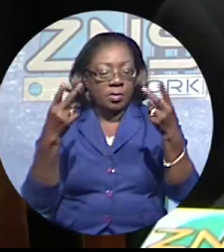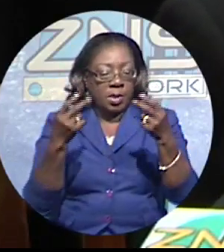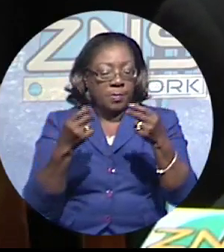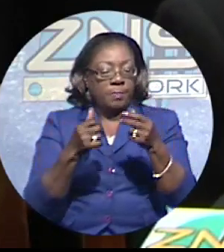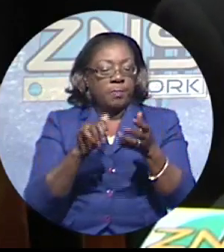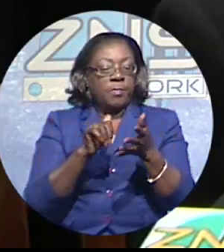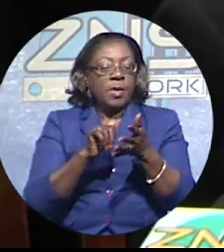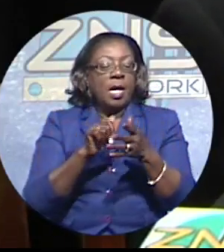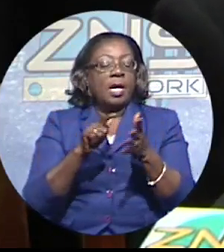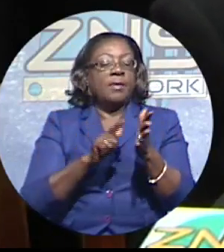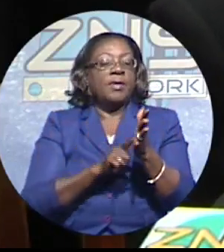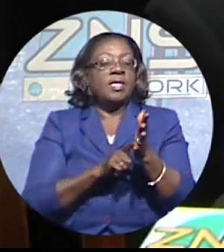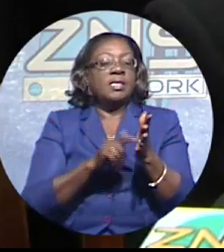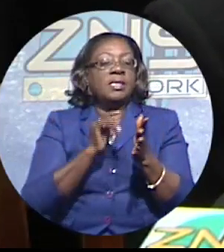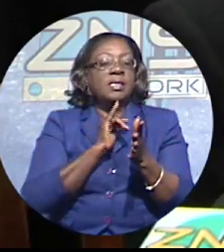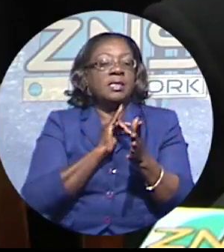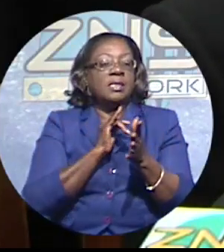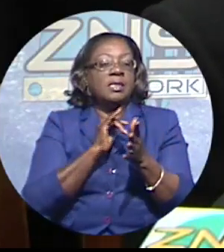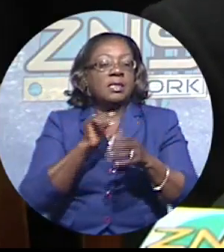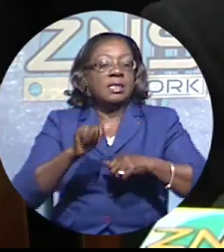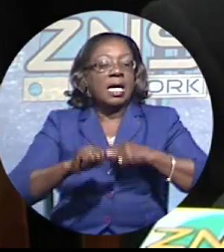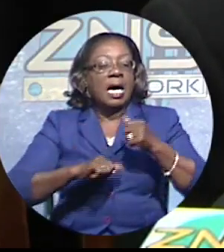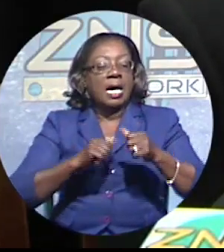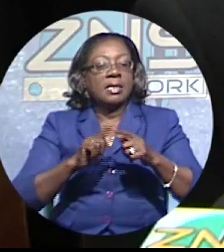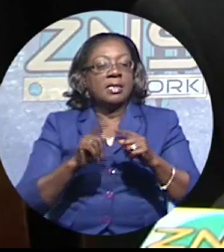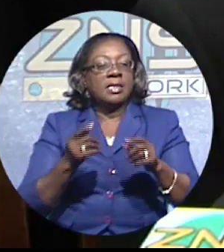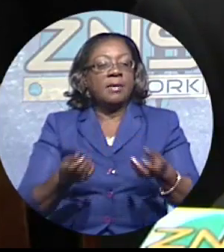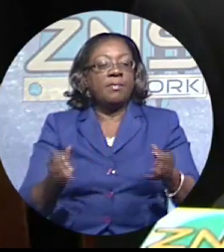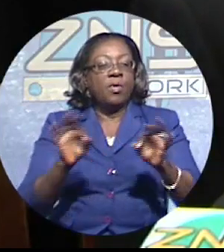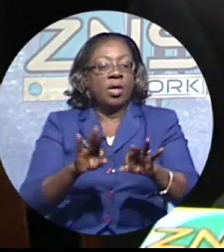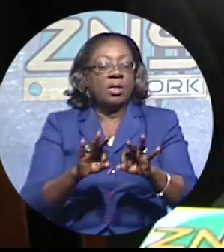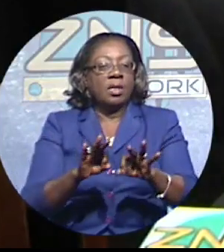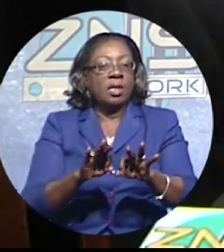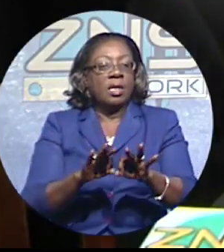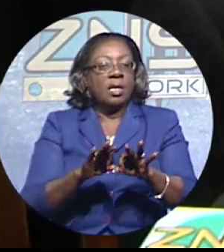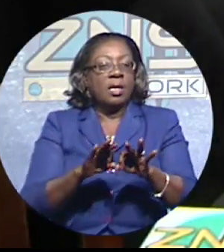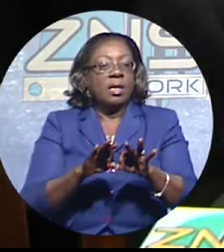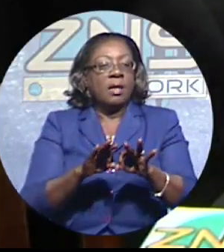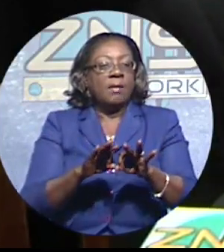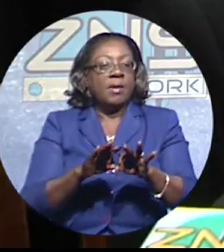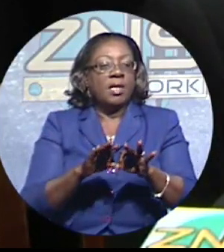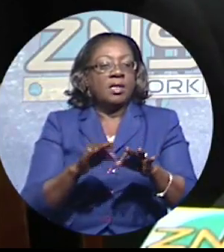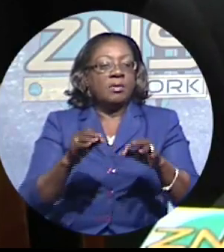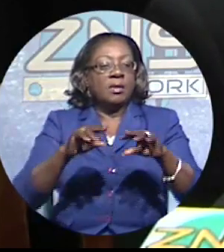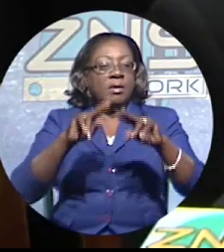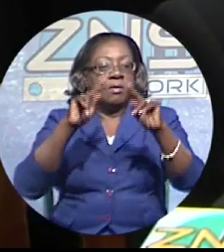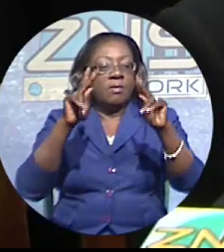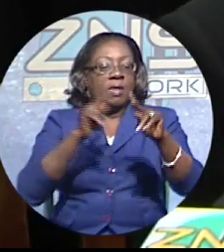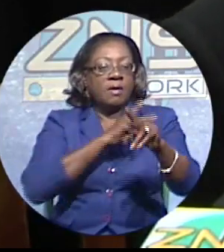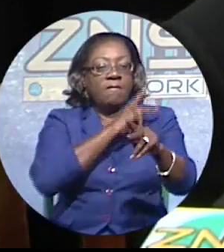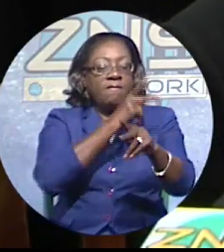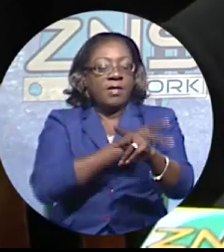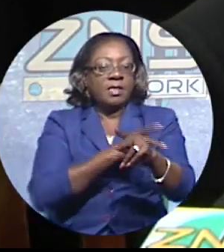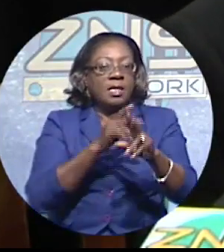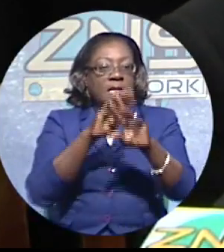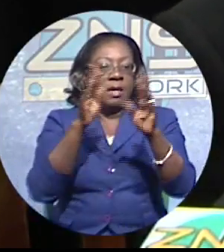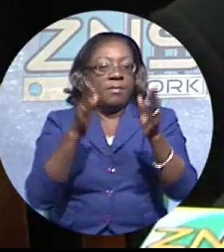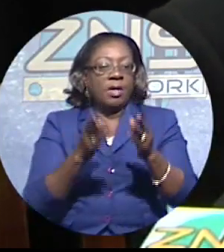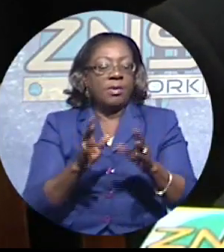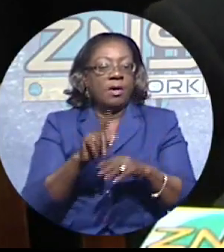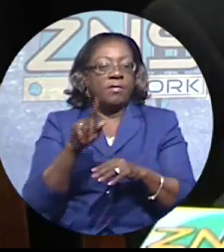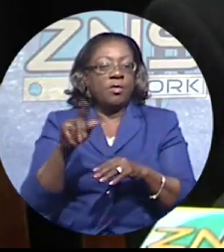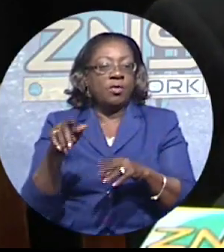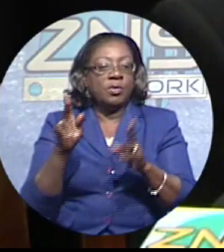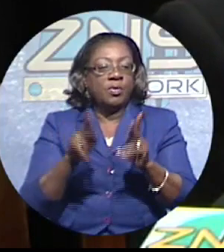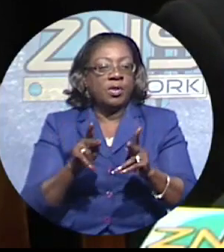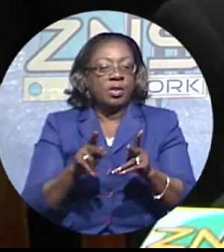And this act is important because we are beginning the physical embodiment of those